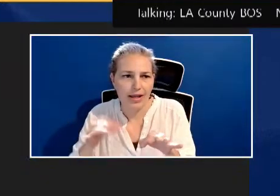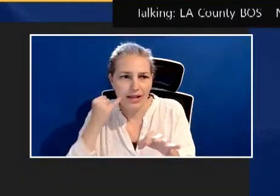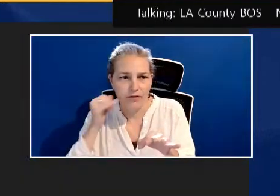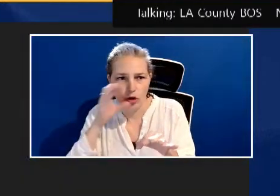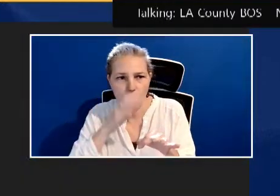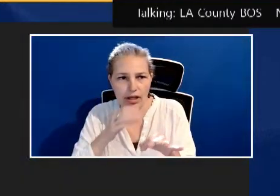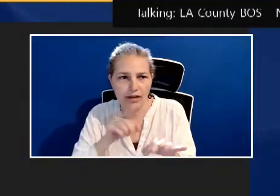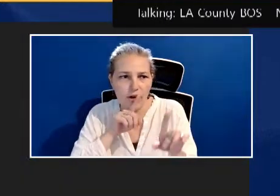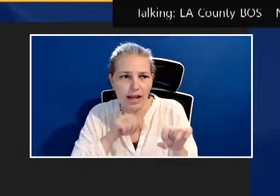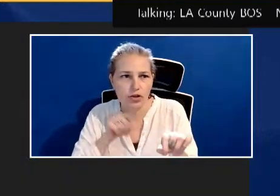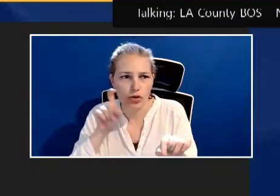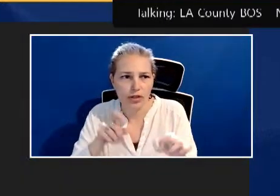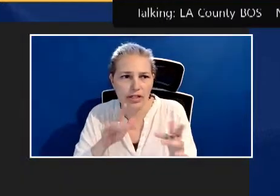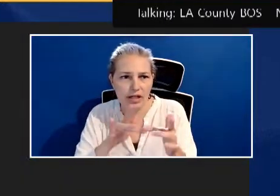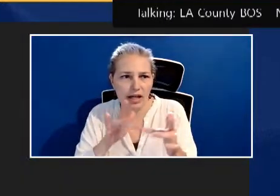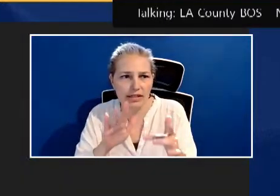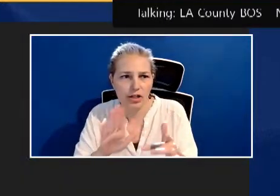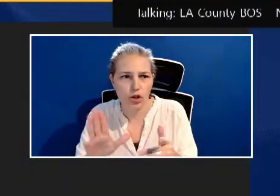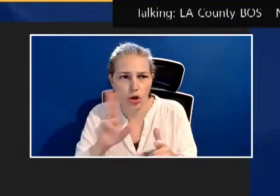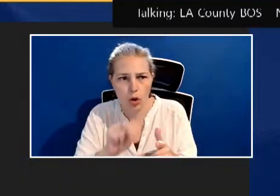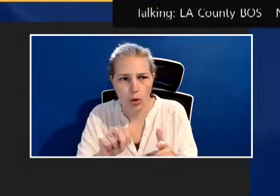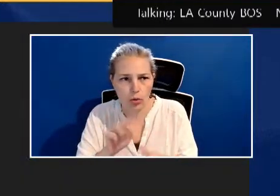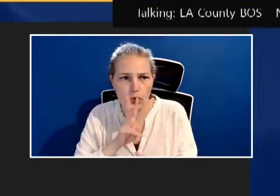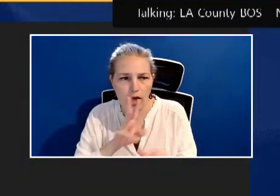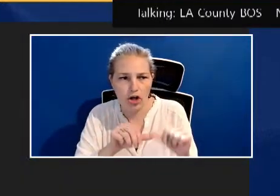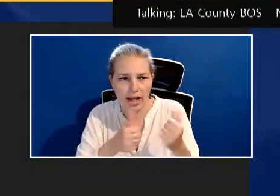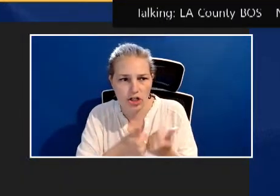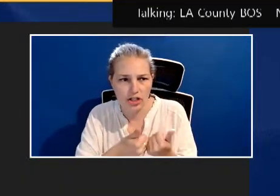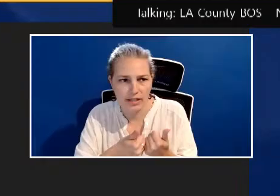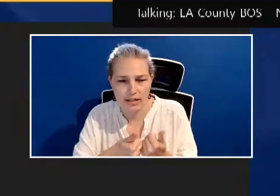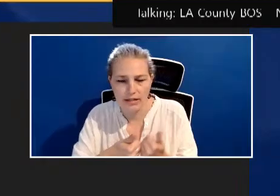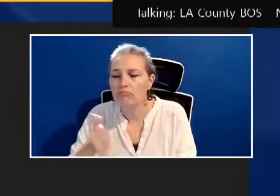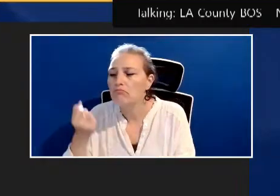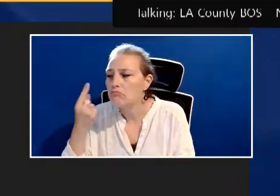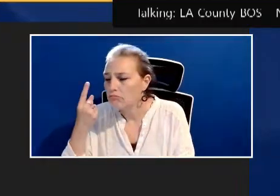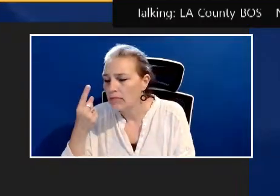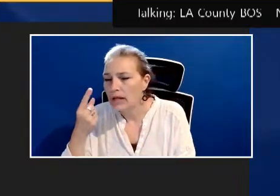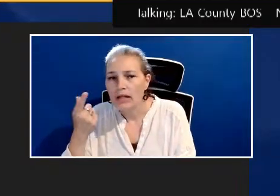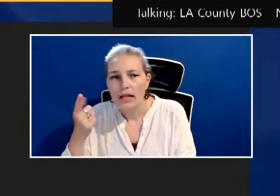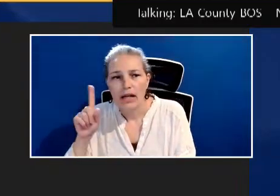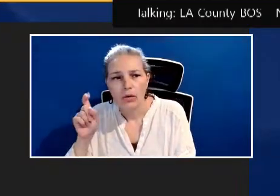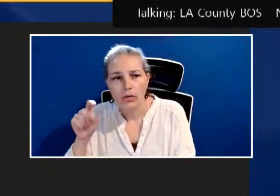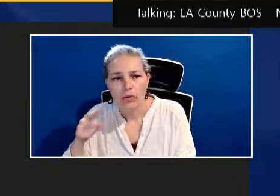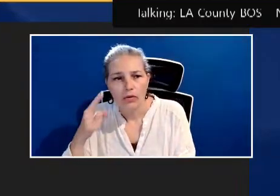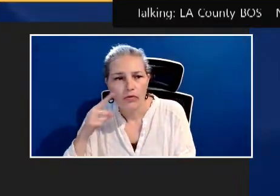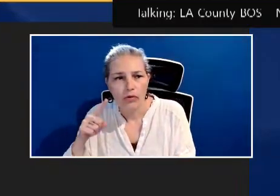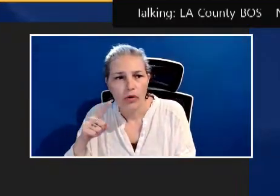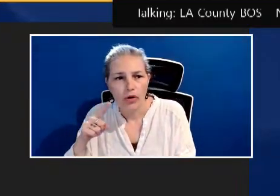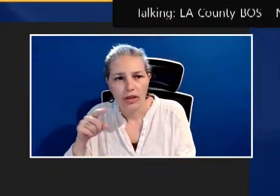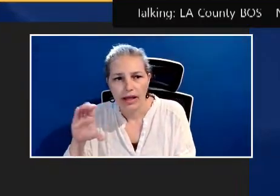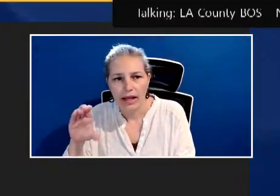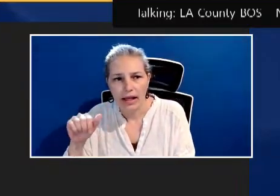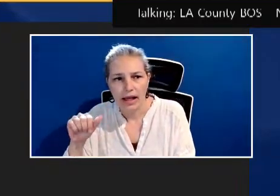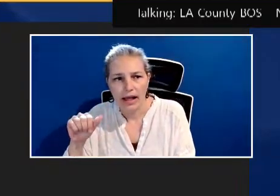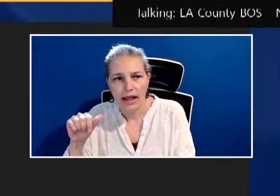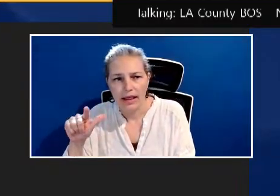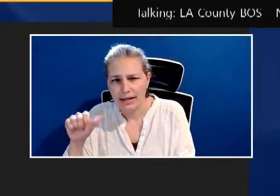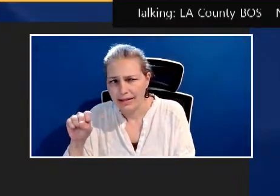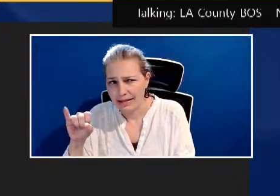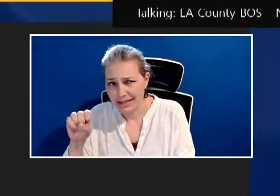Got it. Thank you. We have a question for regarding the CalAssist Mortgage Fund. We actually have a few